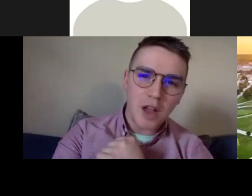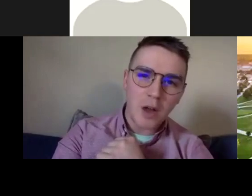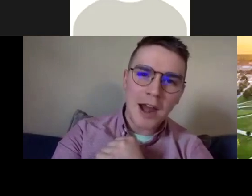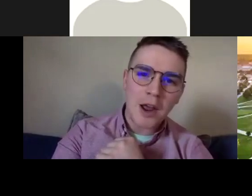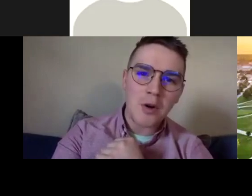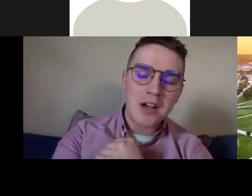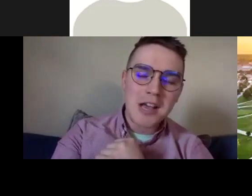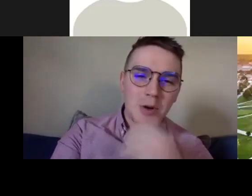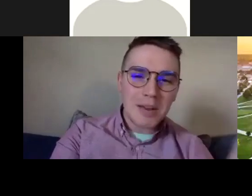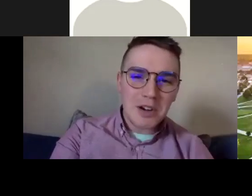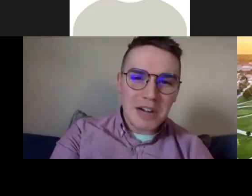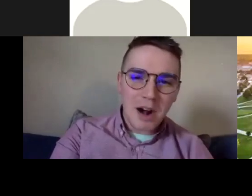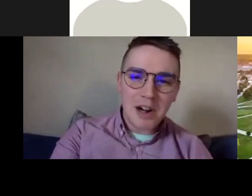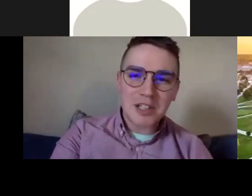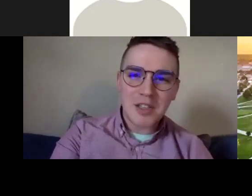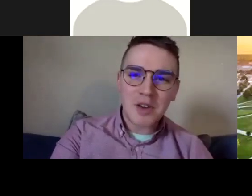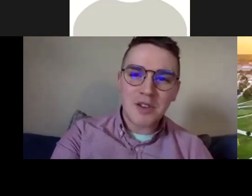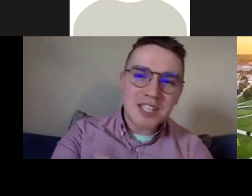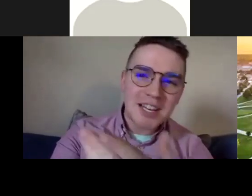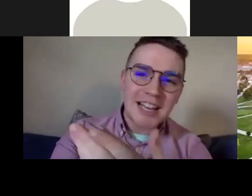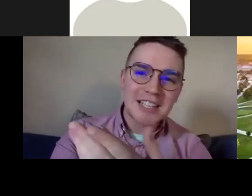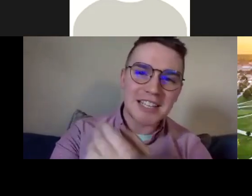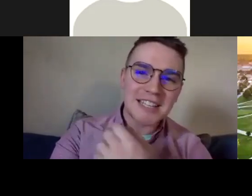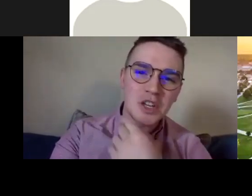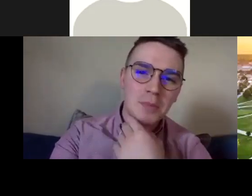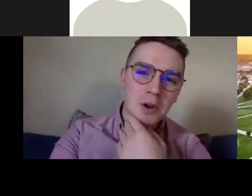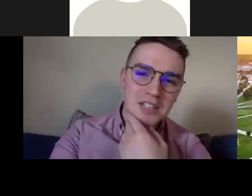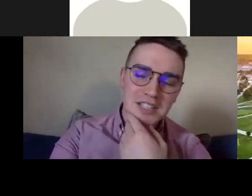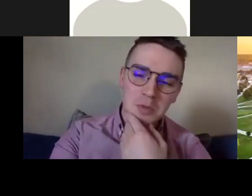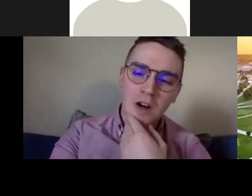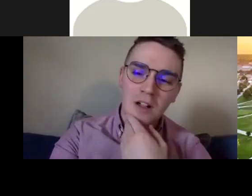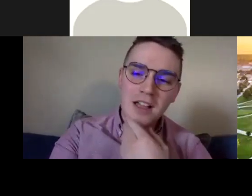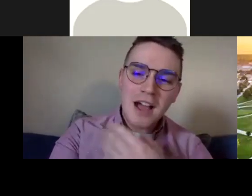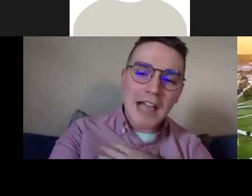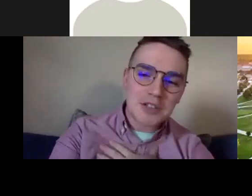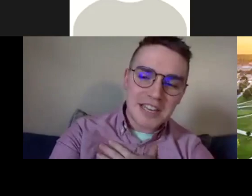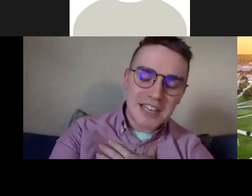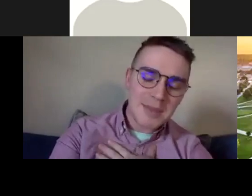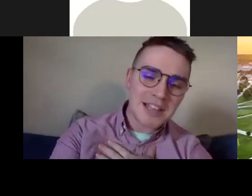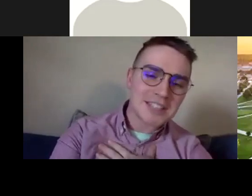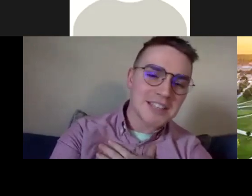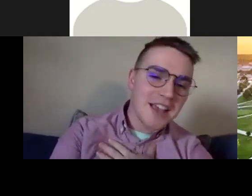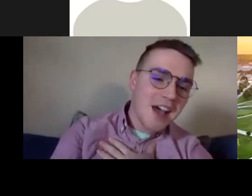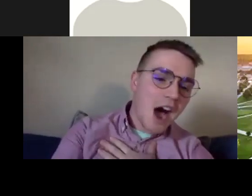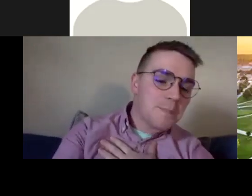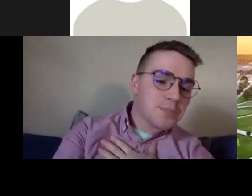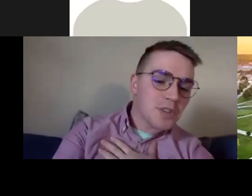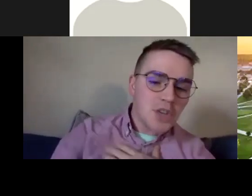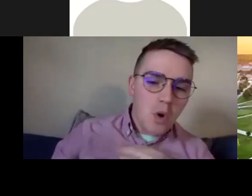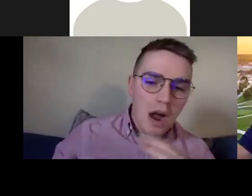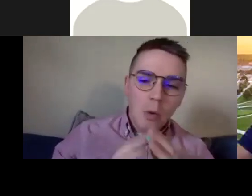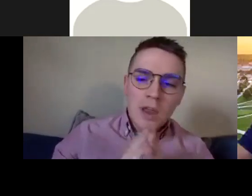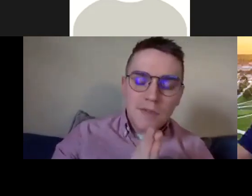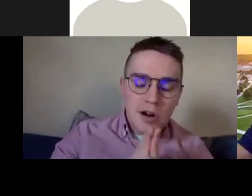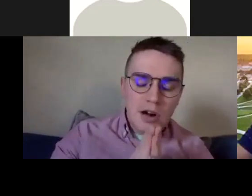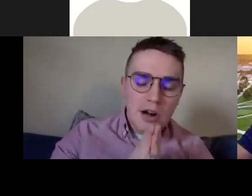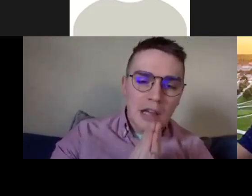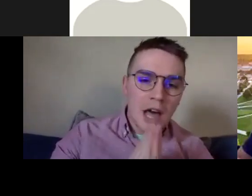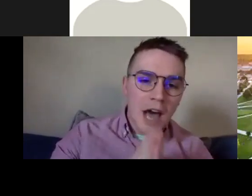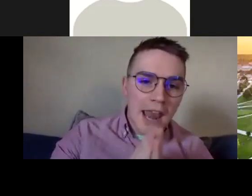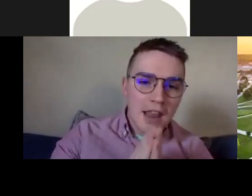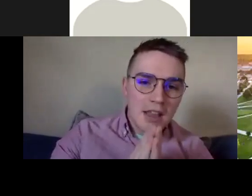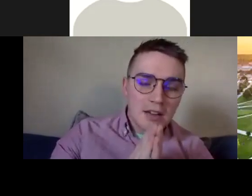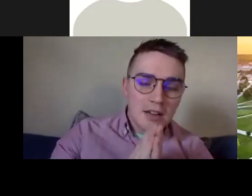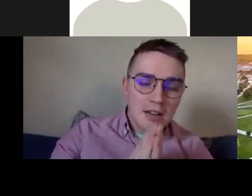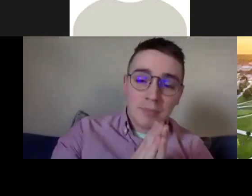Northern Colorado. We're a community partner to the university and to Centennial BOCES as well. I use he, him, his. So we've heard a